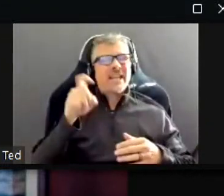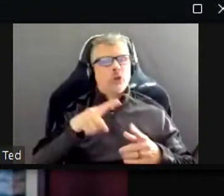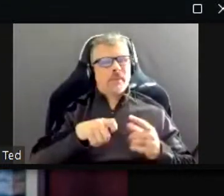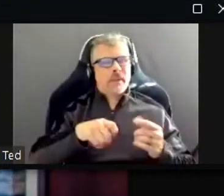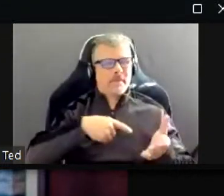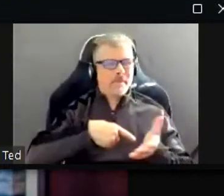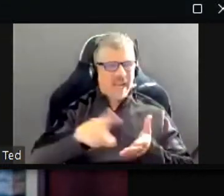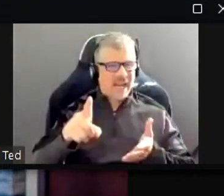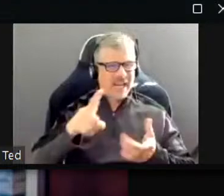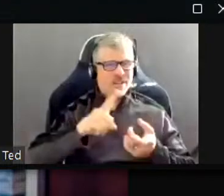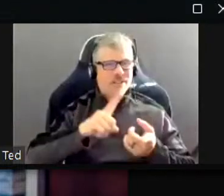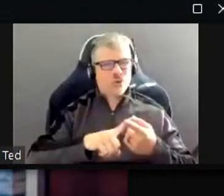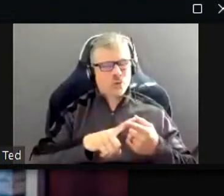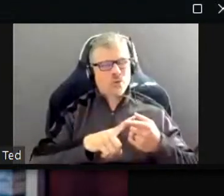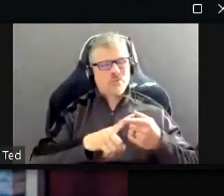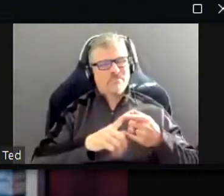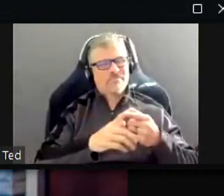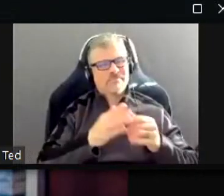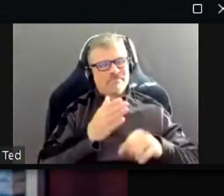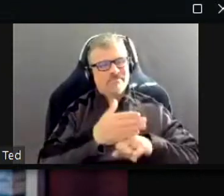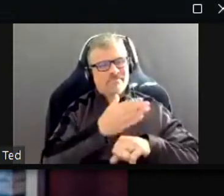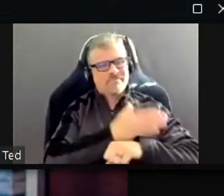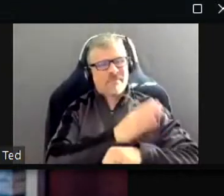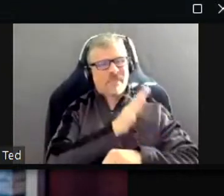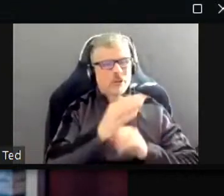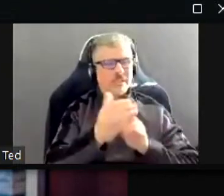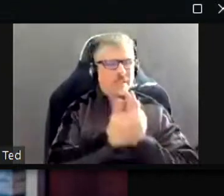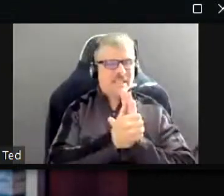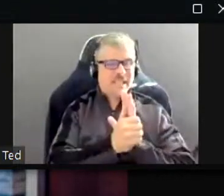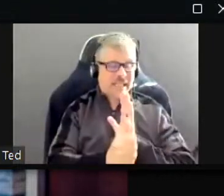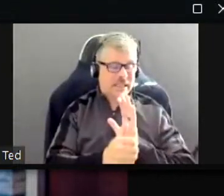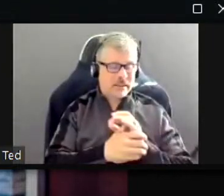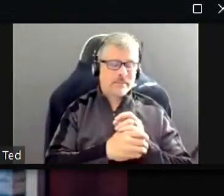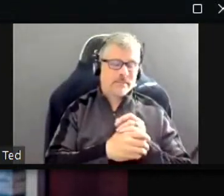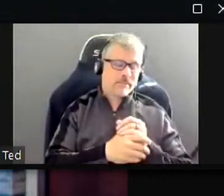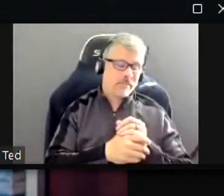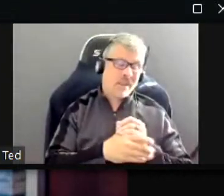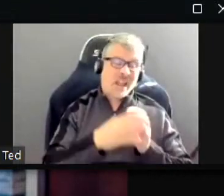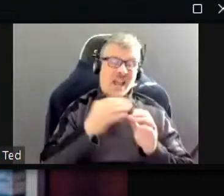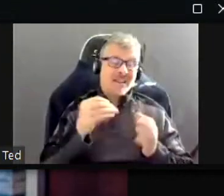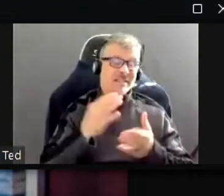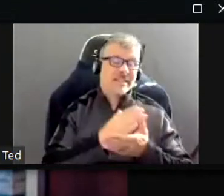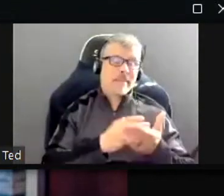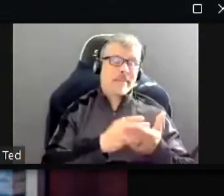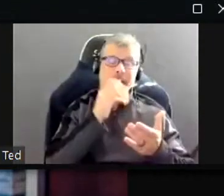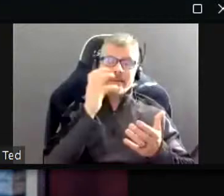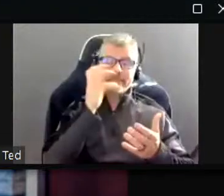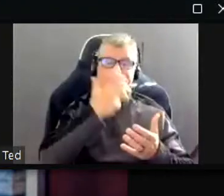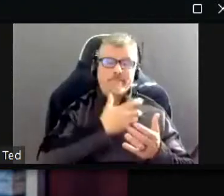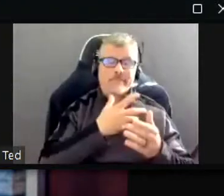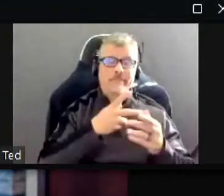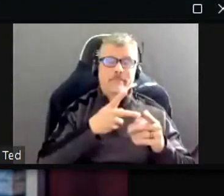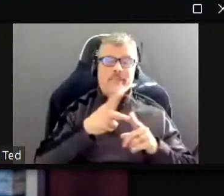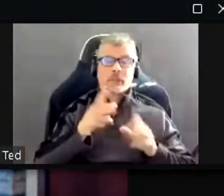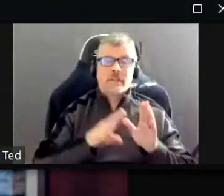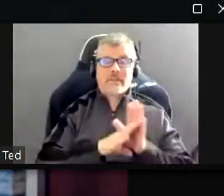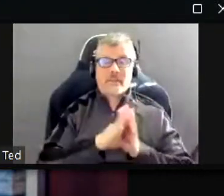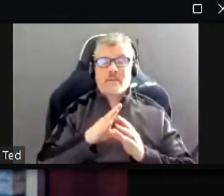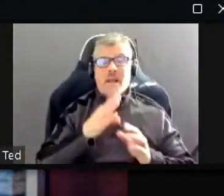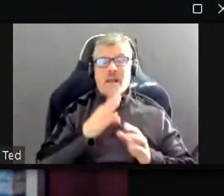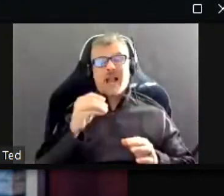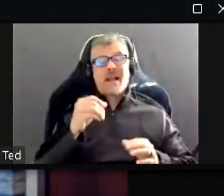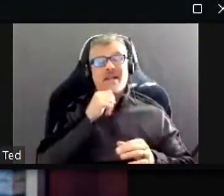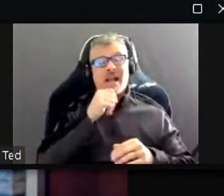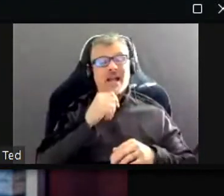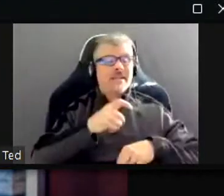set, and not everyone subscribes to professional development, and then there's not enough time in this academic